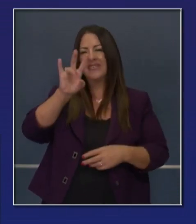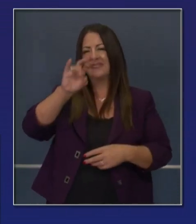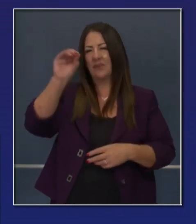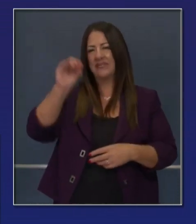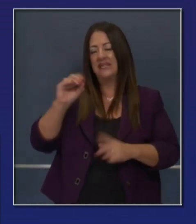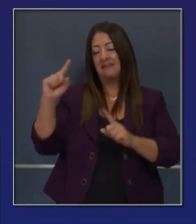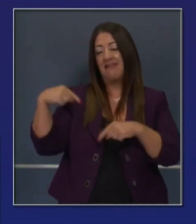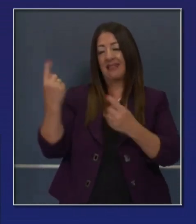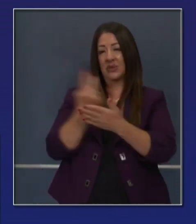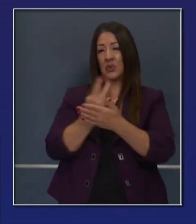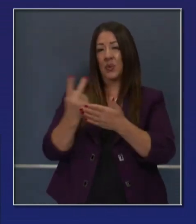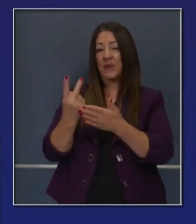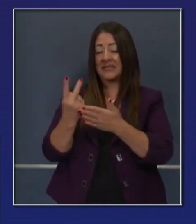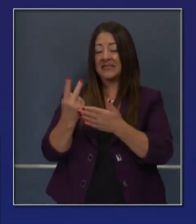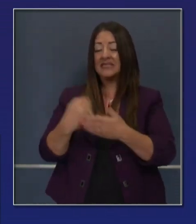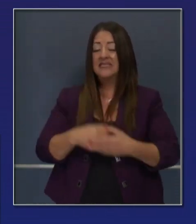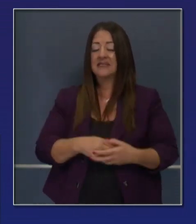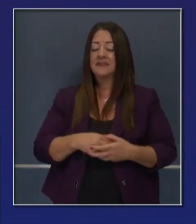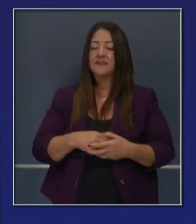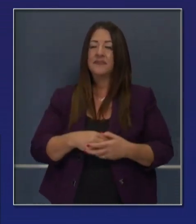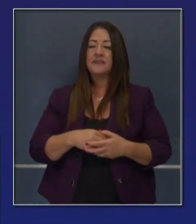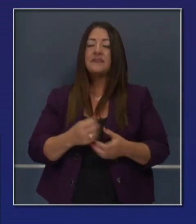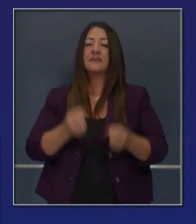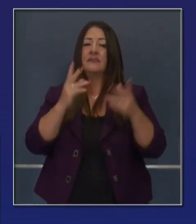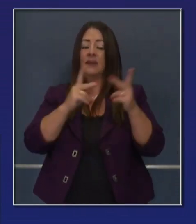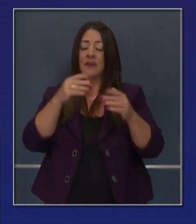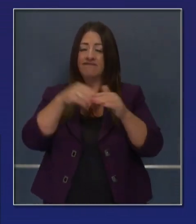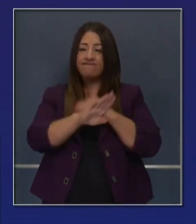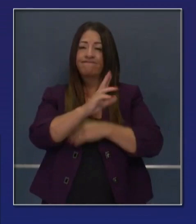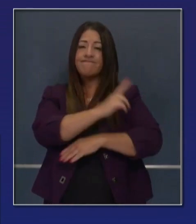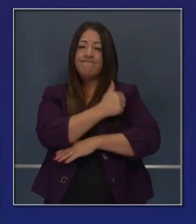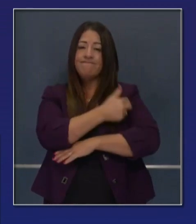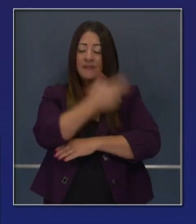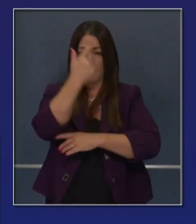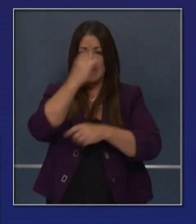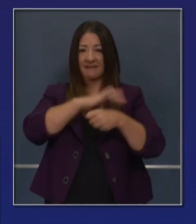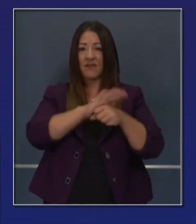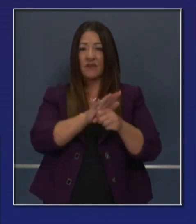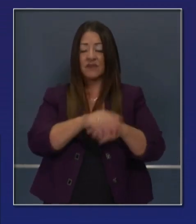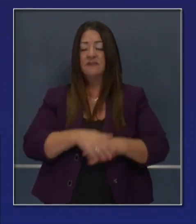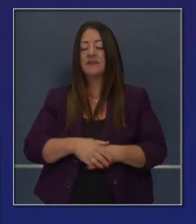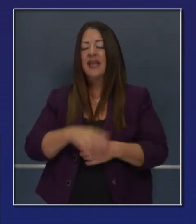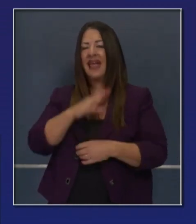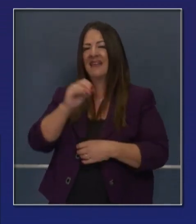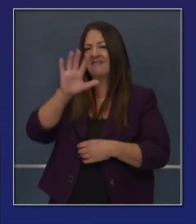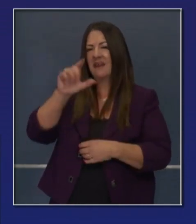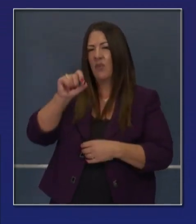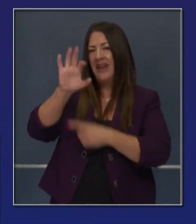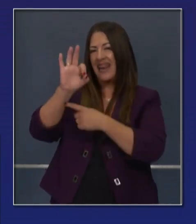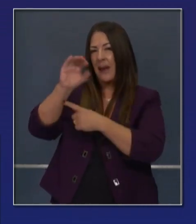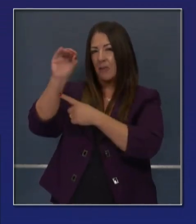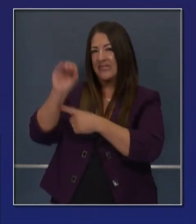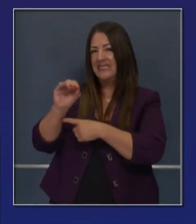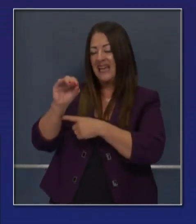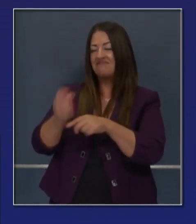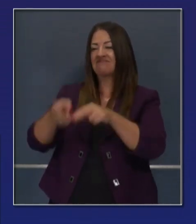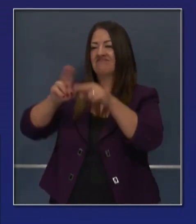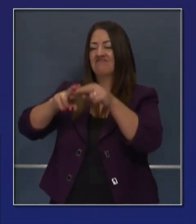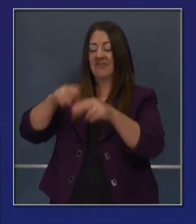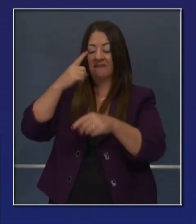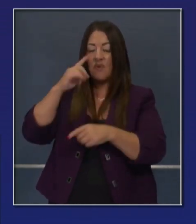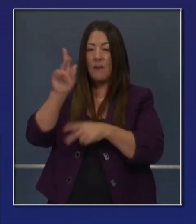last 14 days in new hospitalizations, as well as an increase of 5.9% in ICU